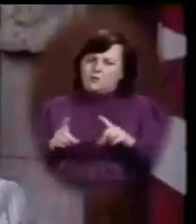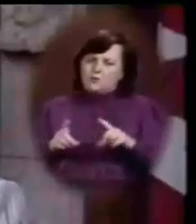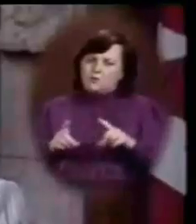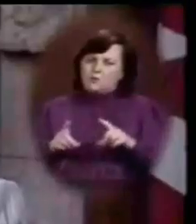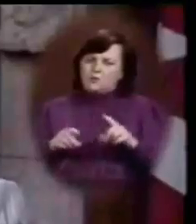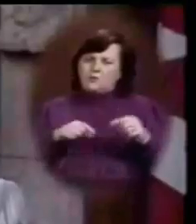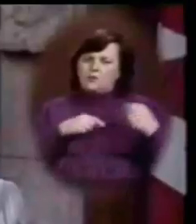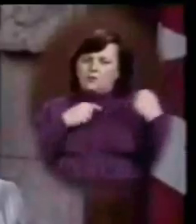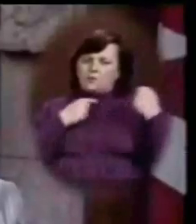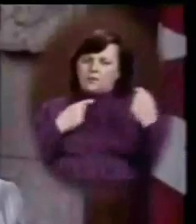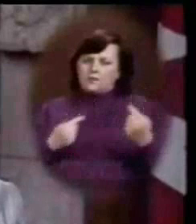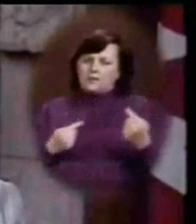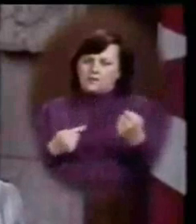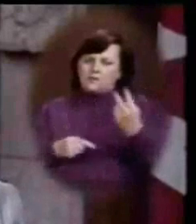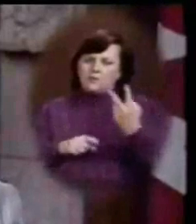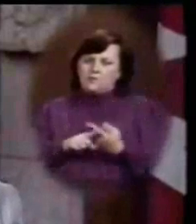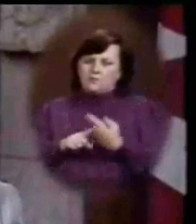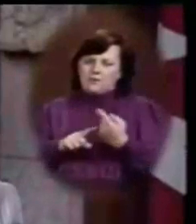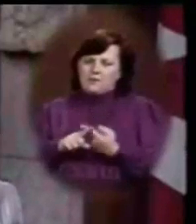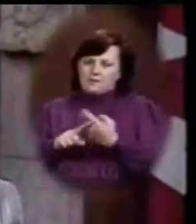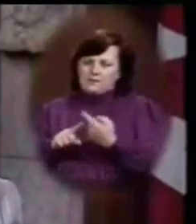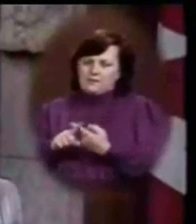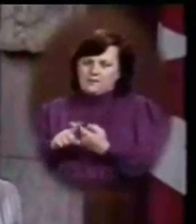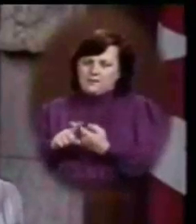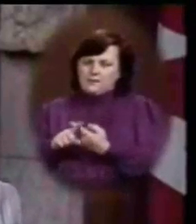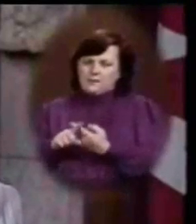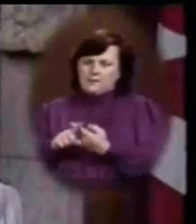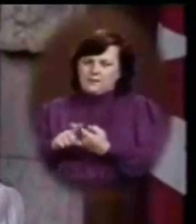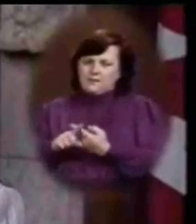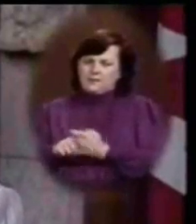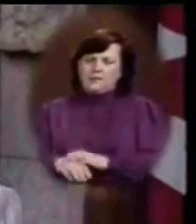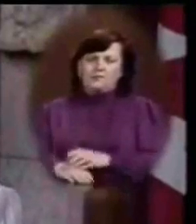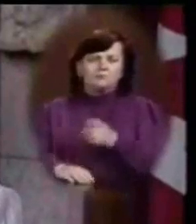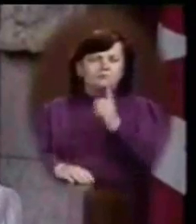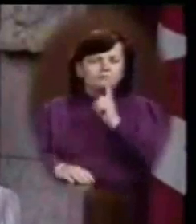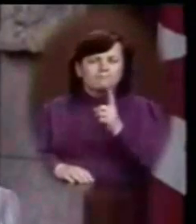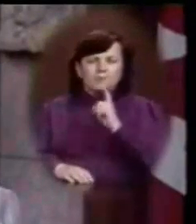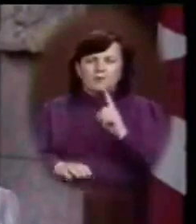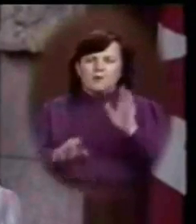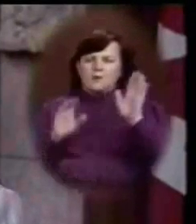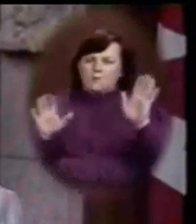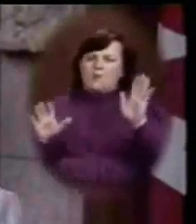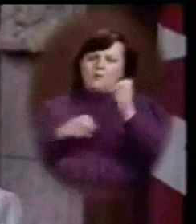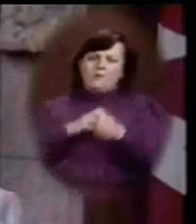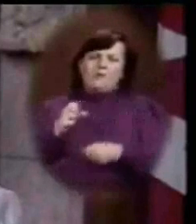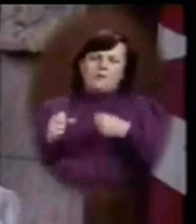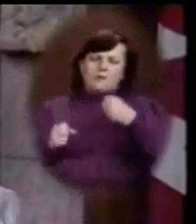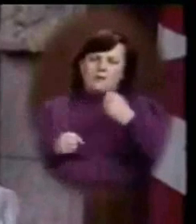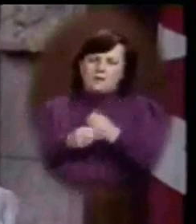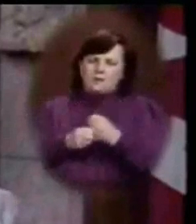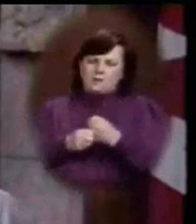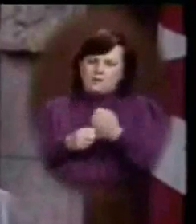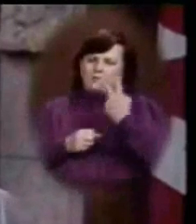to millions of people has been so successful, why is it that unemployment continues to rise?